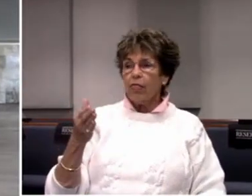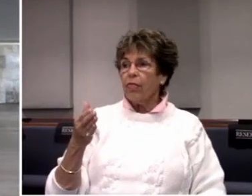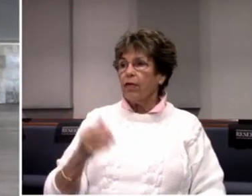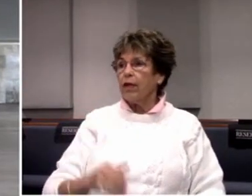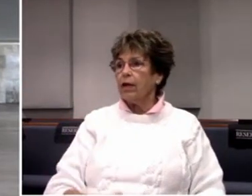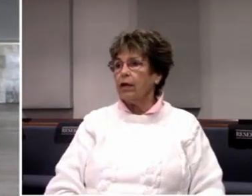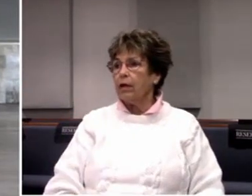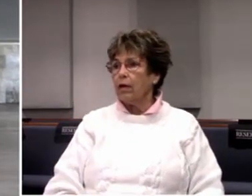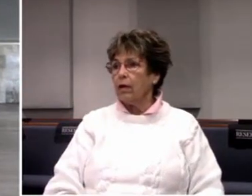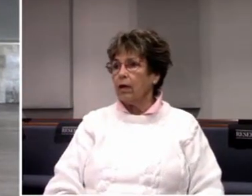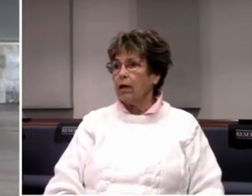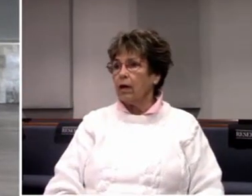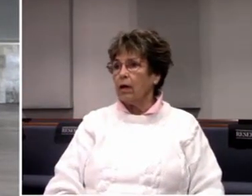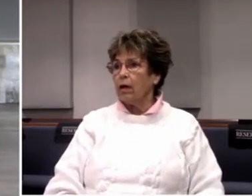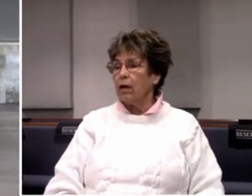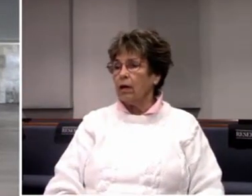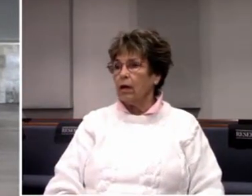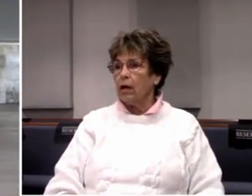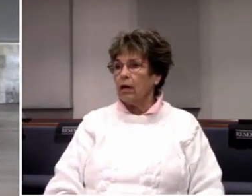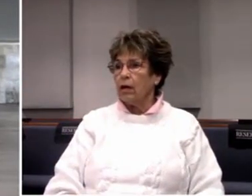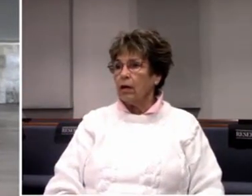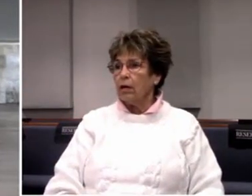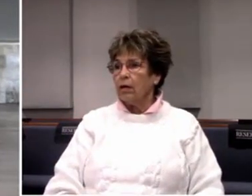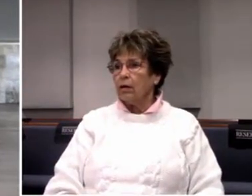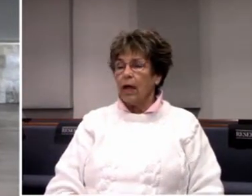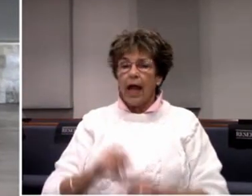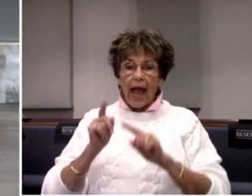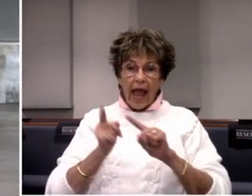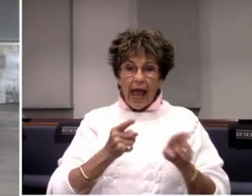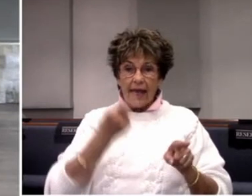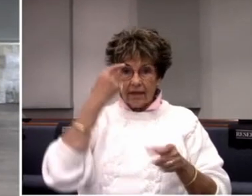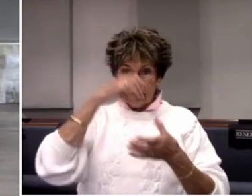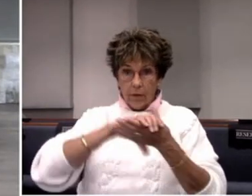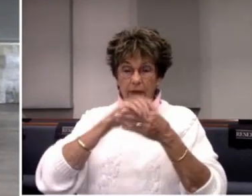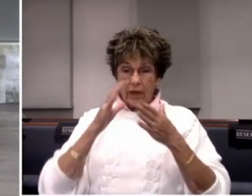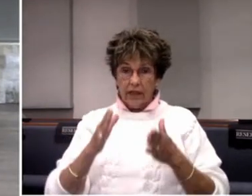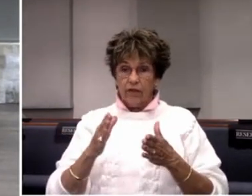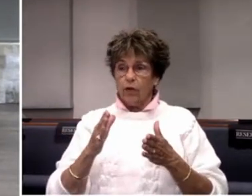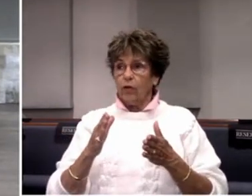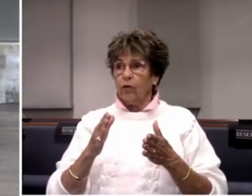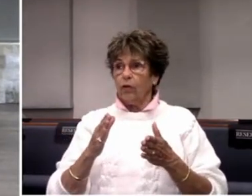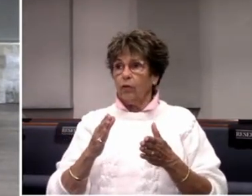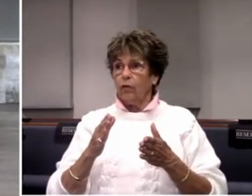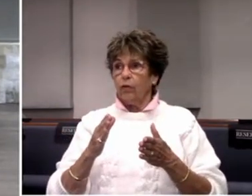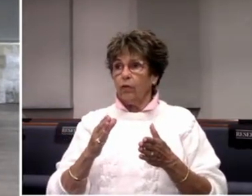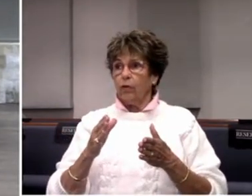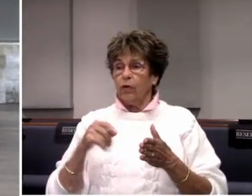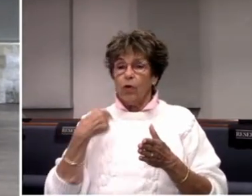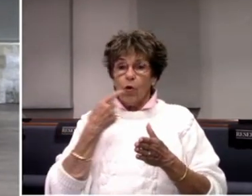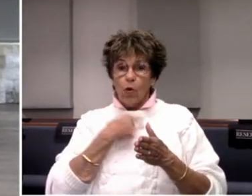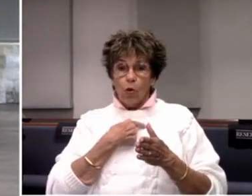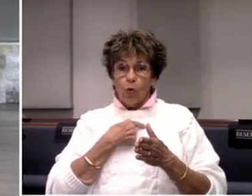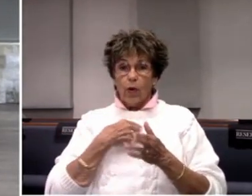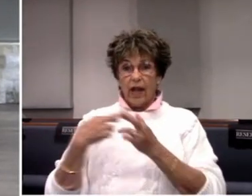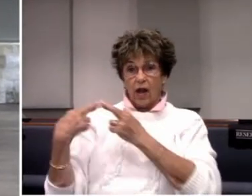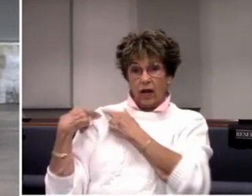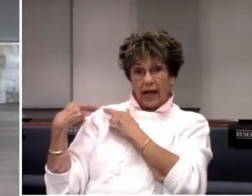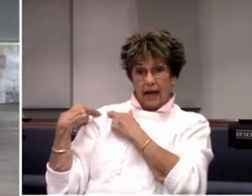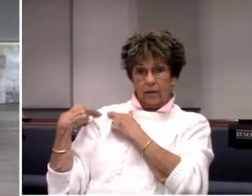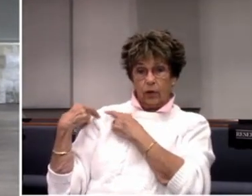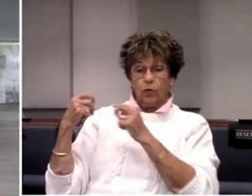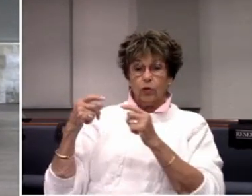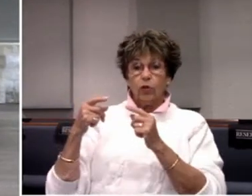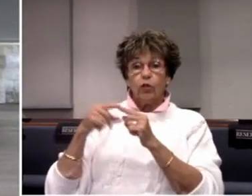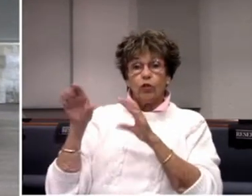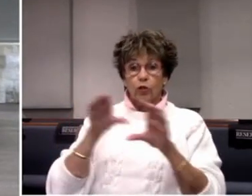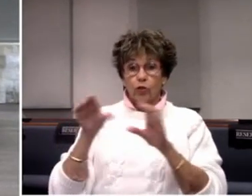they've done to me. But as a believer, and I'll show you this, we're accountable to do what God wants for